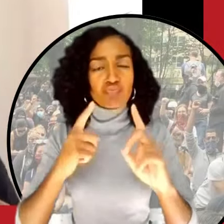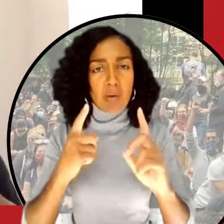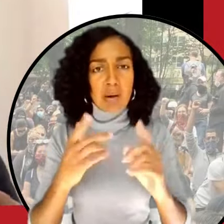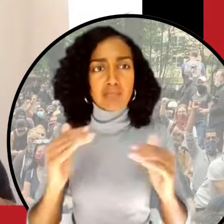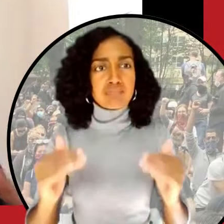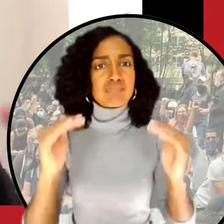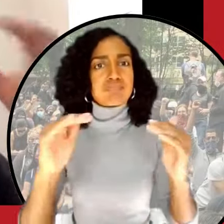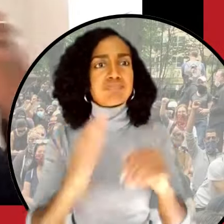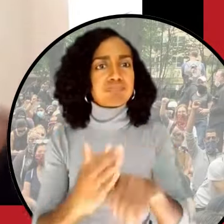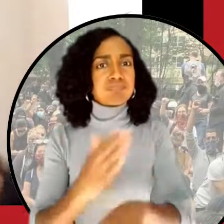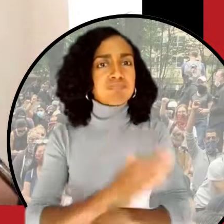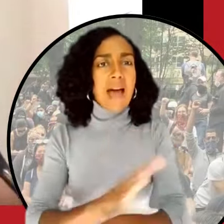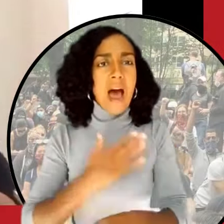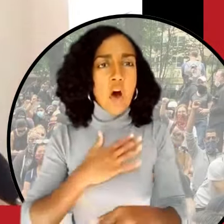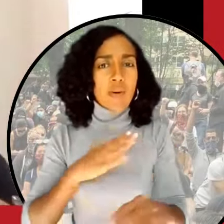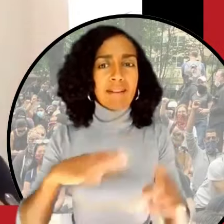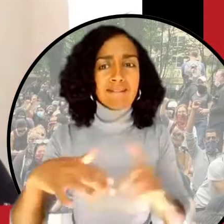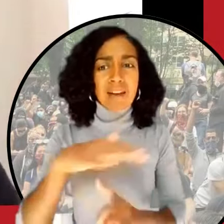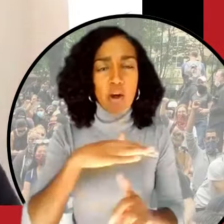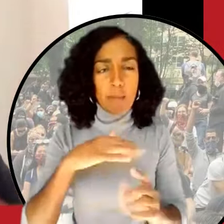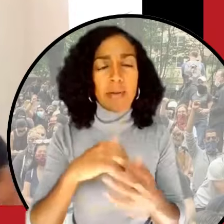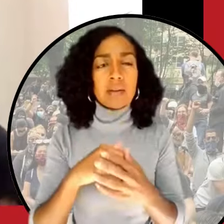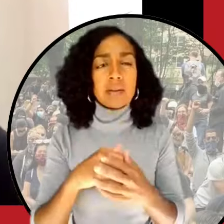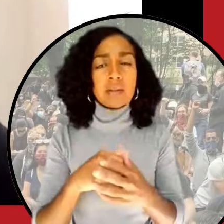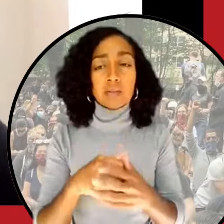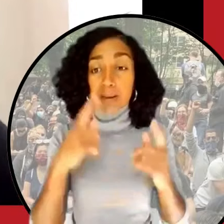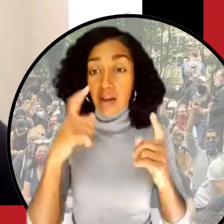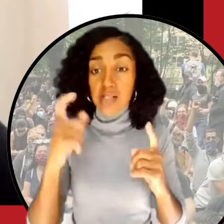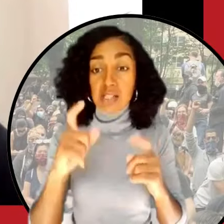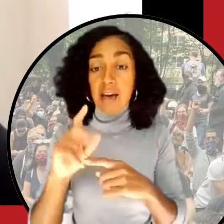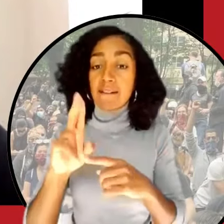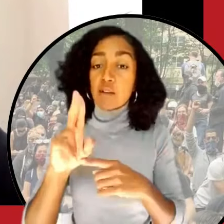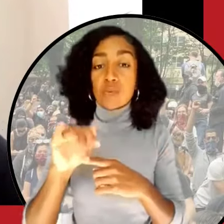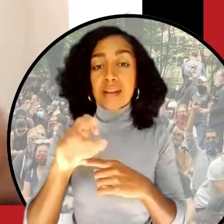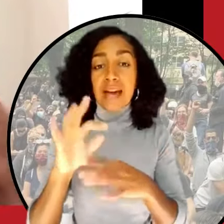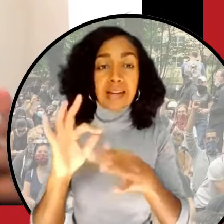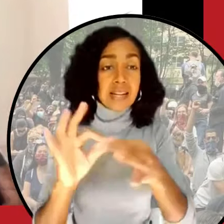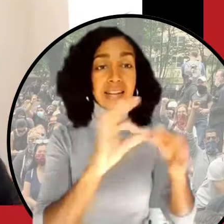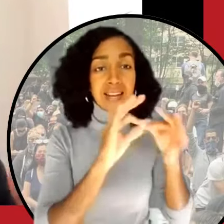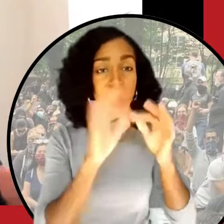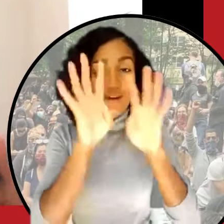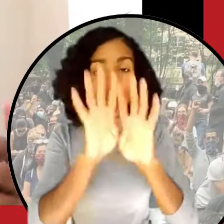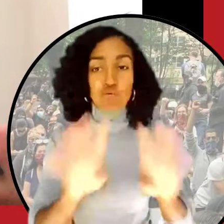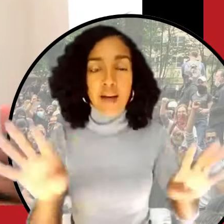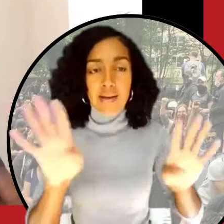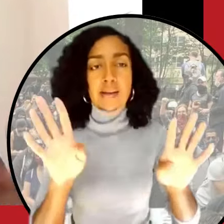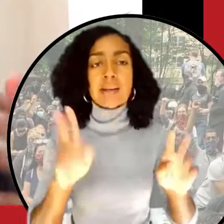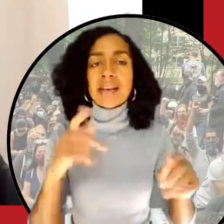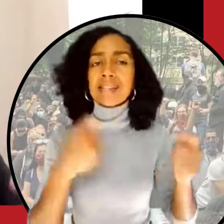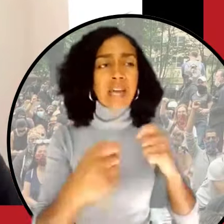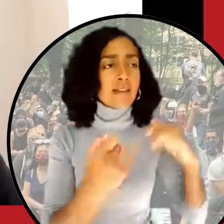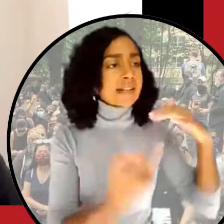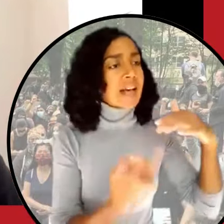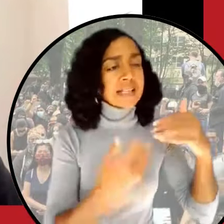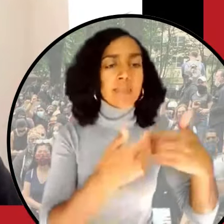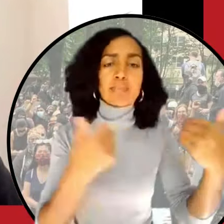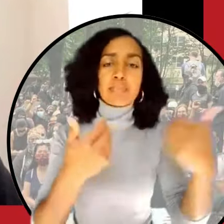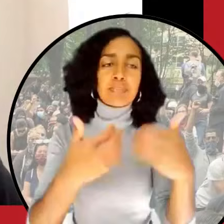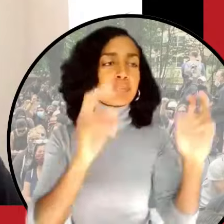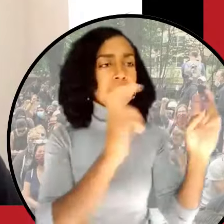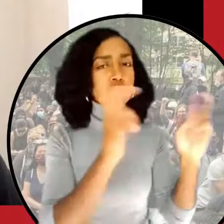the United Front, where people are starting to build solidarity with each other across the silos that we've been in, that gives us an opportunity to really come